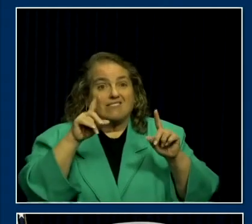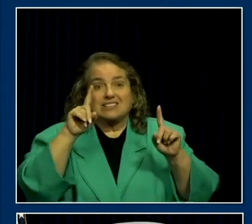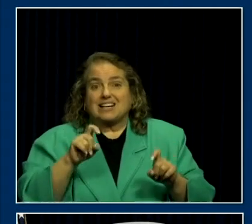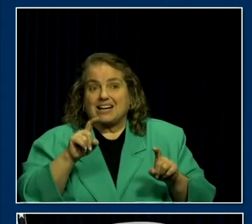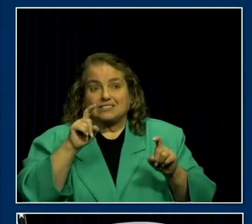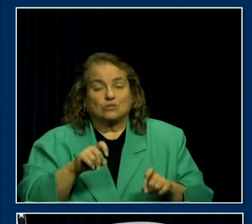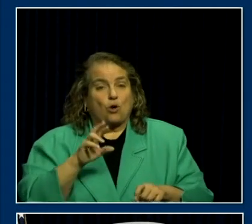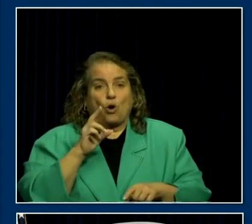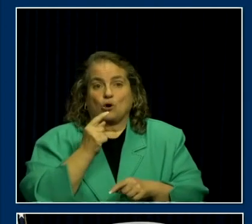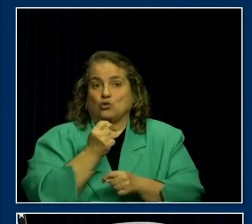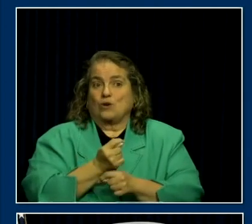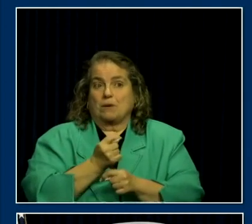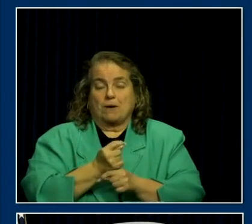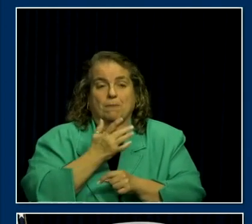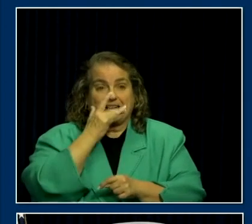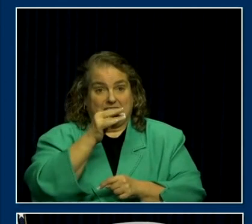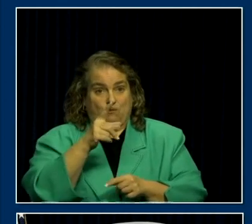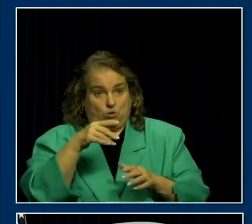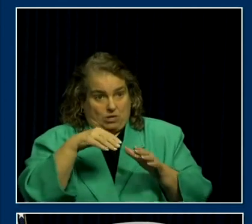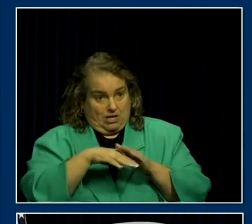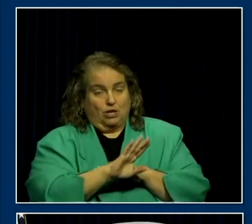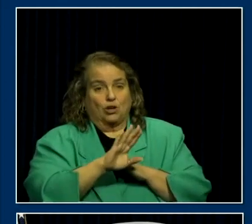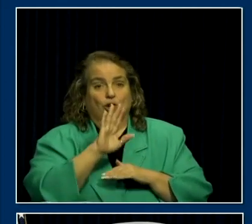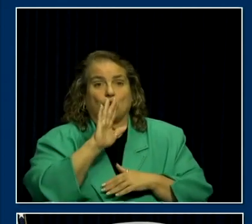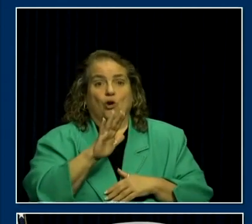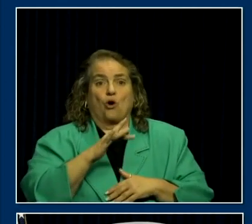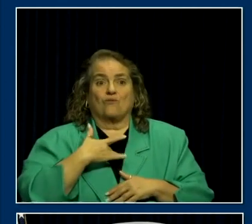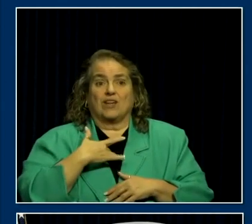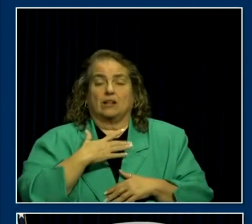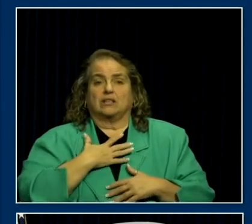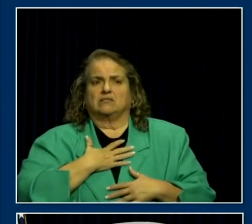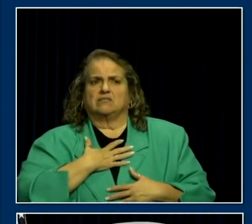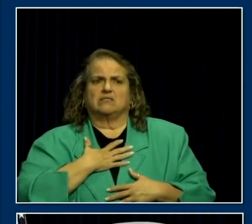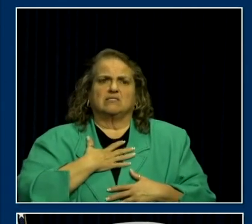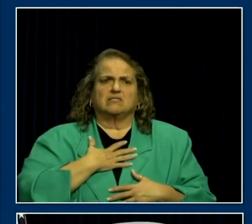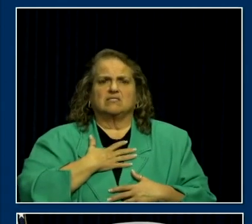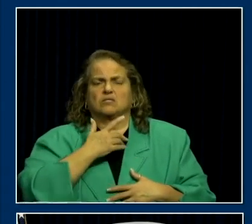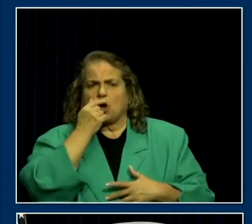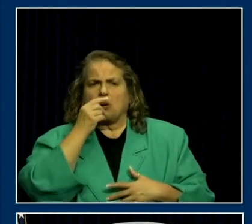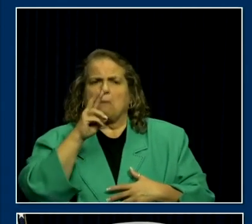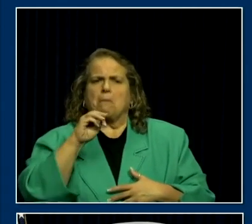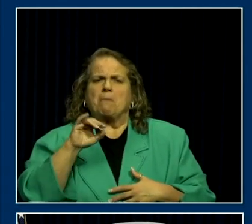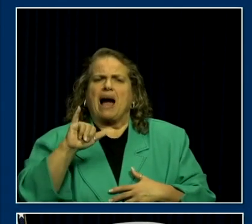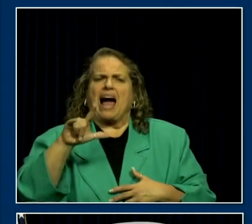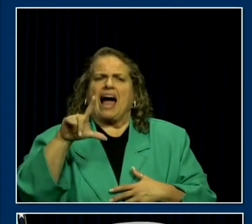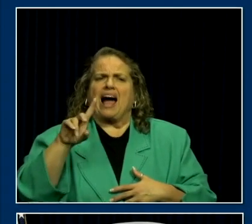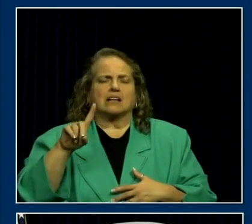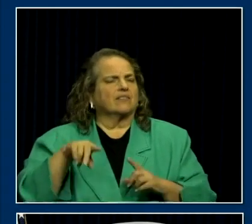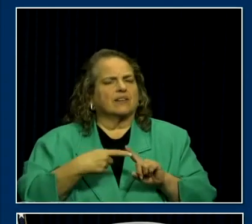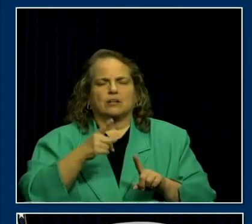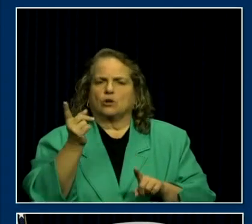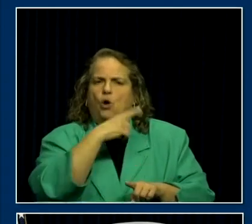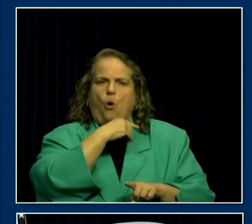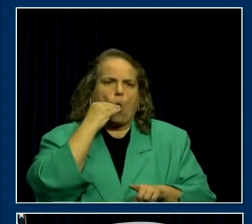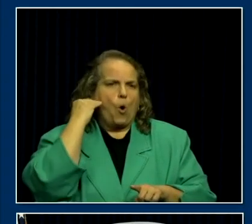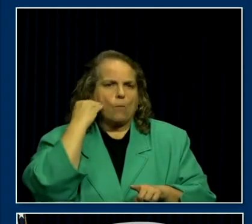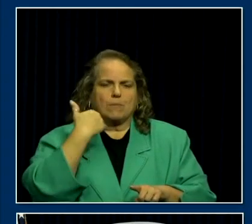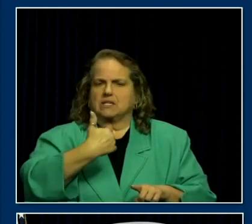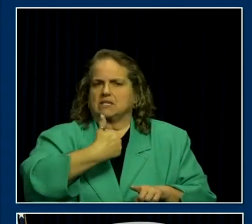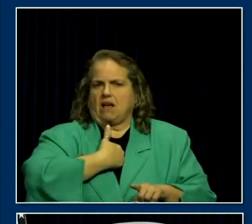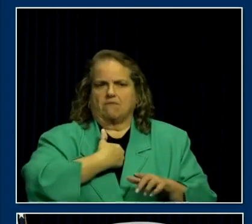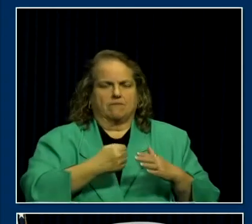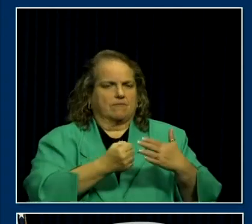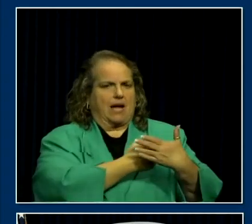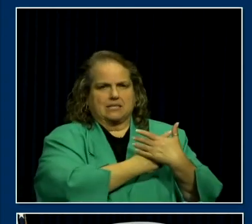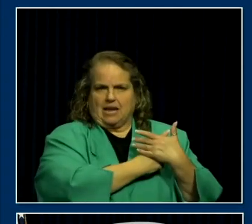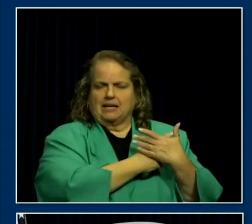come in and your symptoms are mild, the best thing you can do is go home, self-isolate, and just let it run its course. Now, if